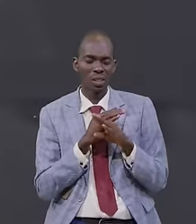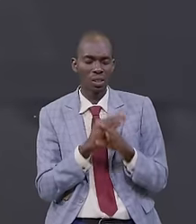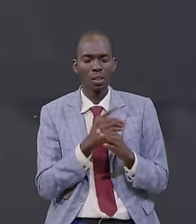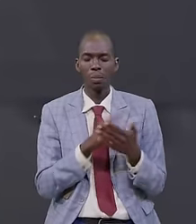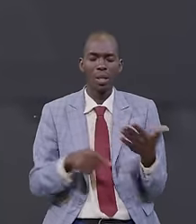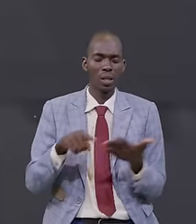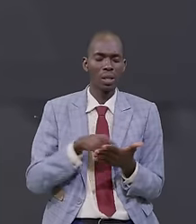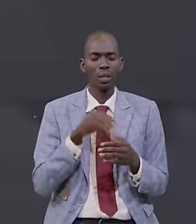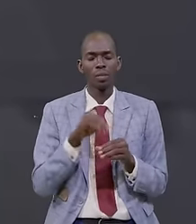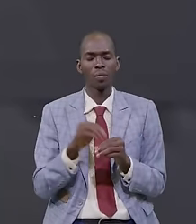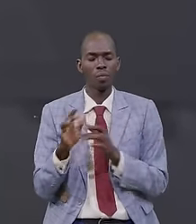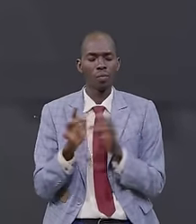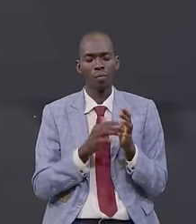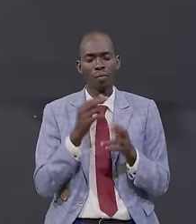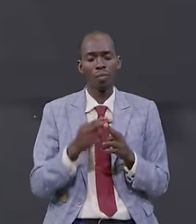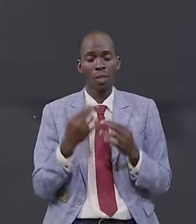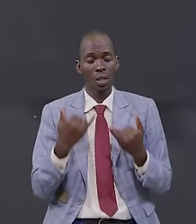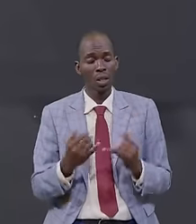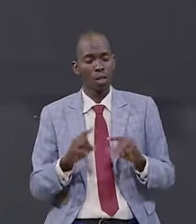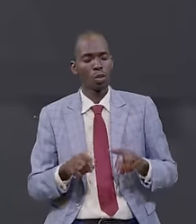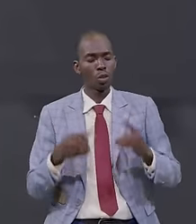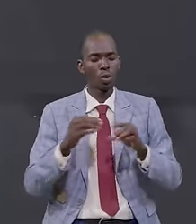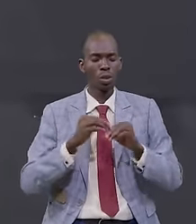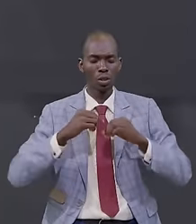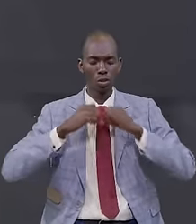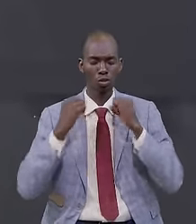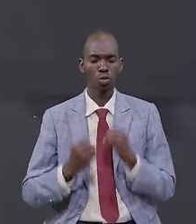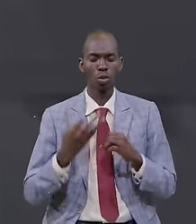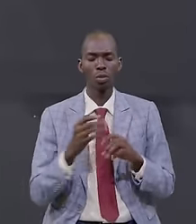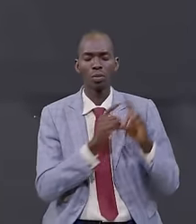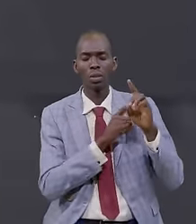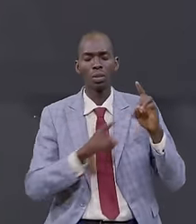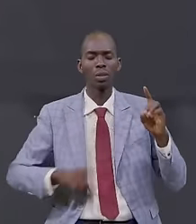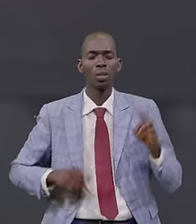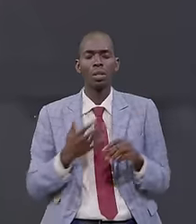Amen. Now go in the strength of the Lord and go